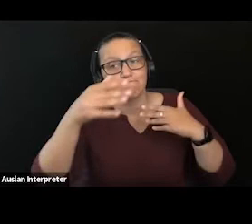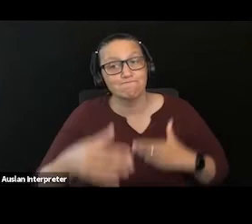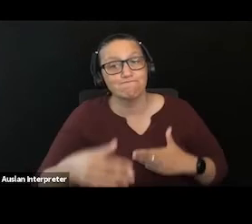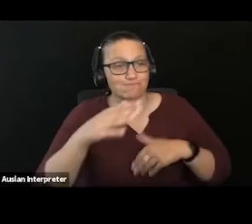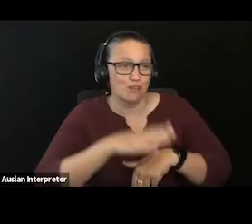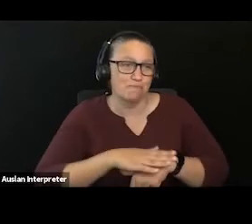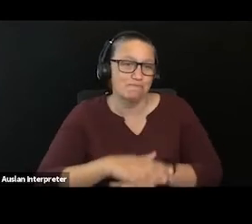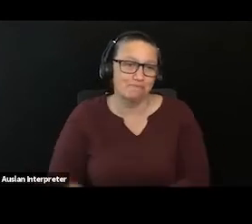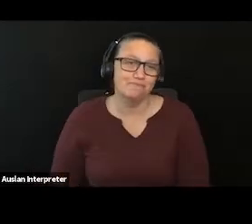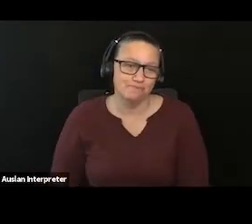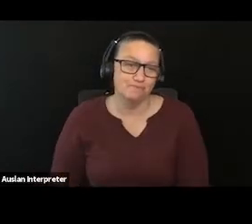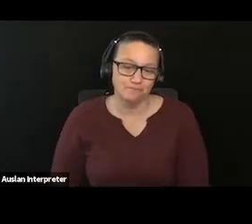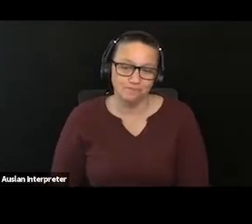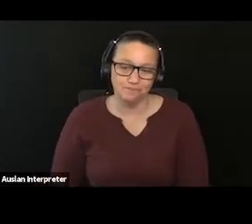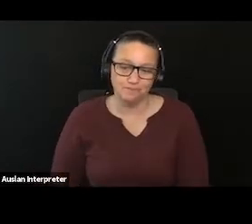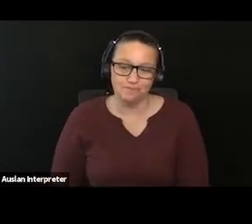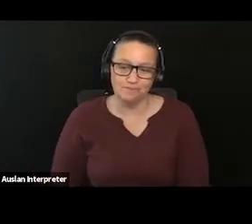periods.